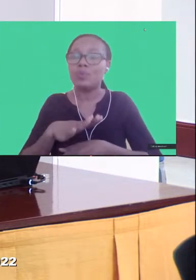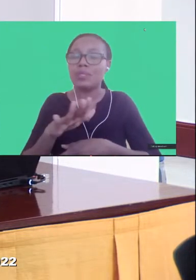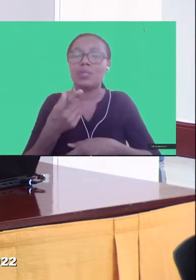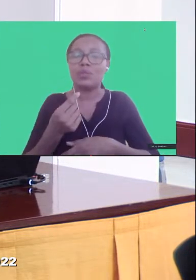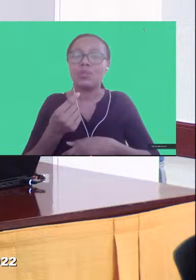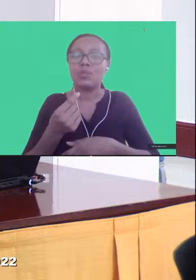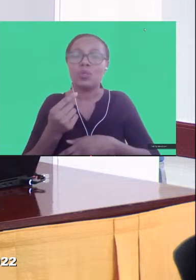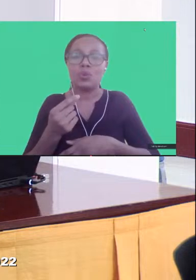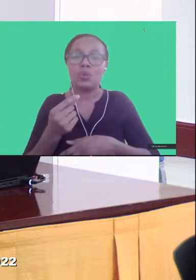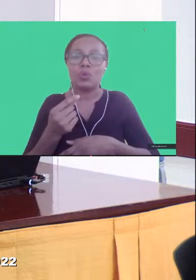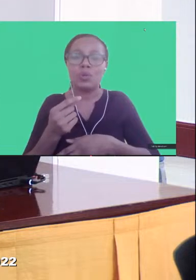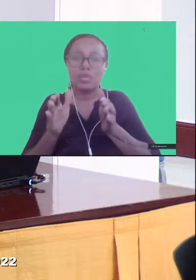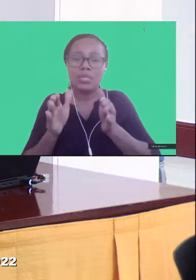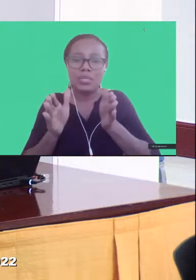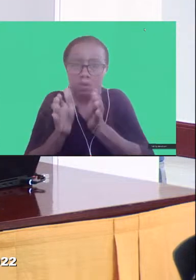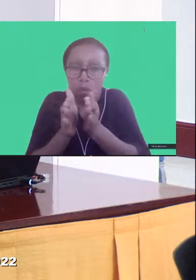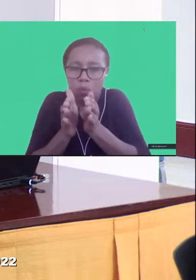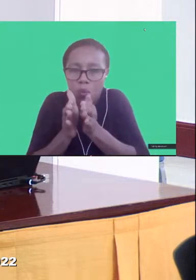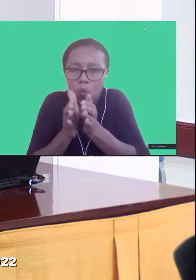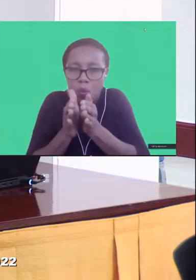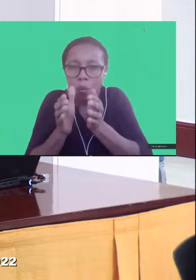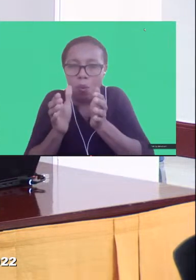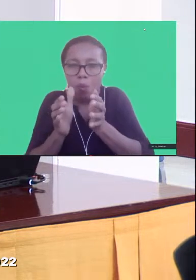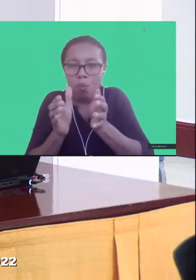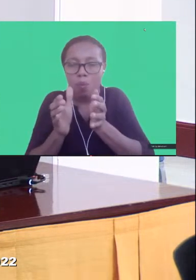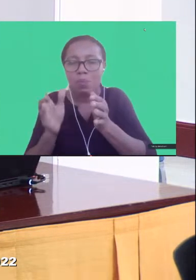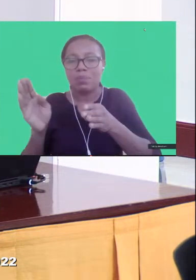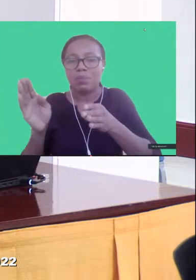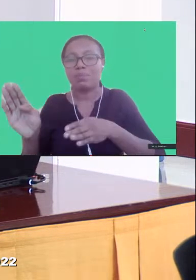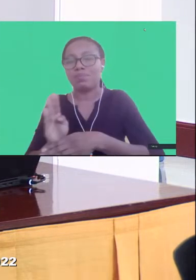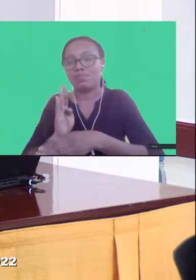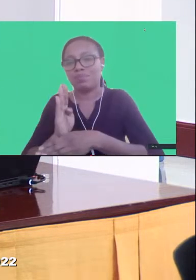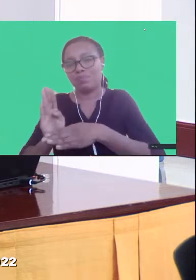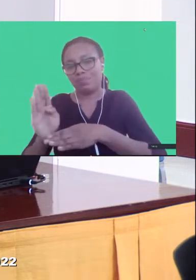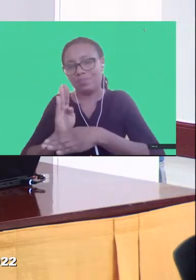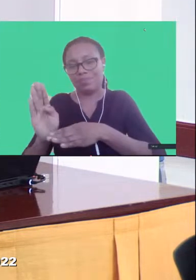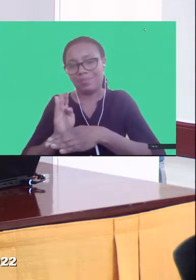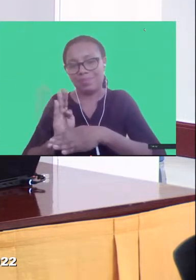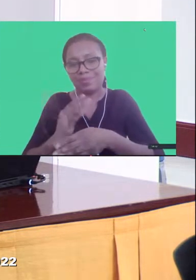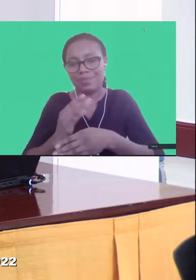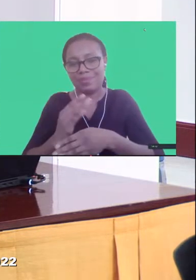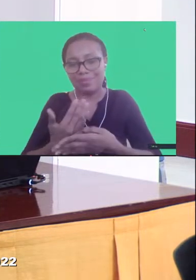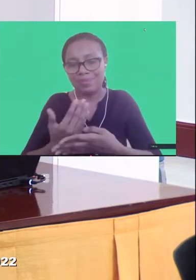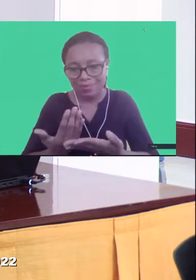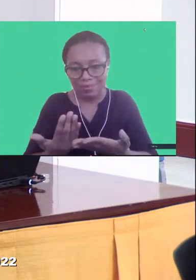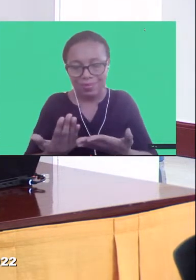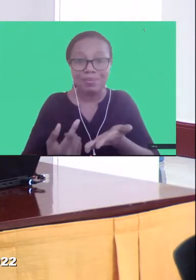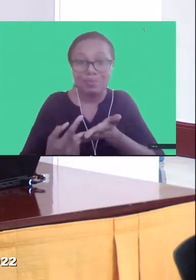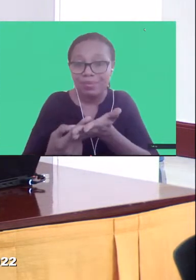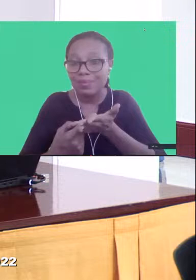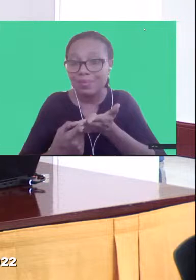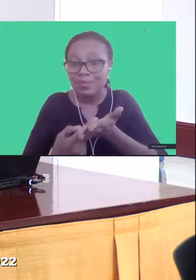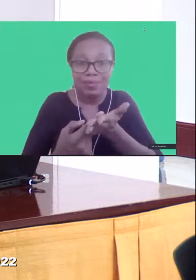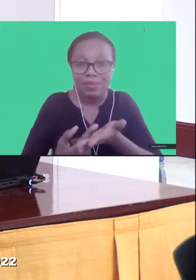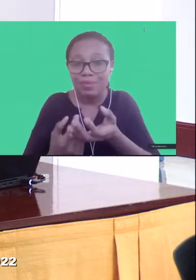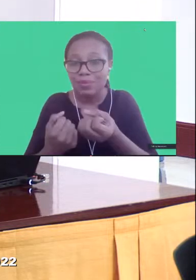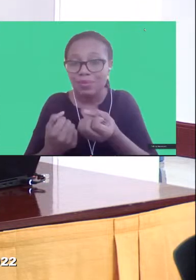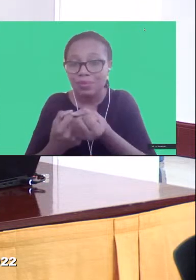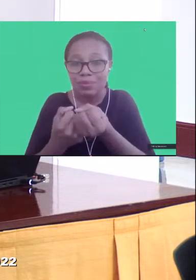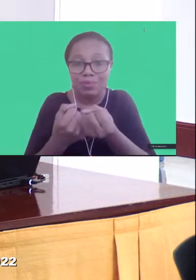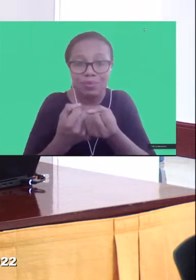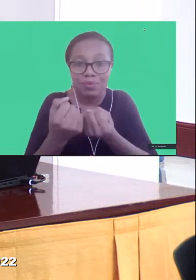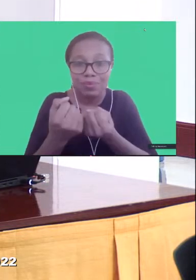are working along with Fund Access, which also falls under this ministry, to be able to reach those type of